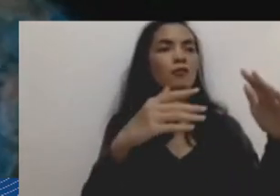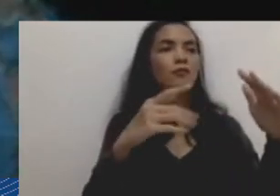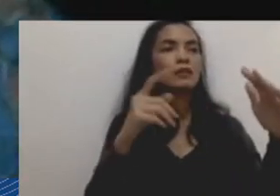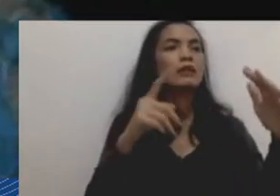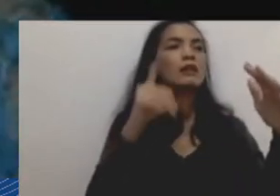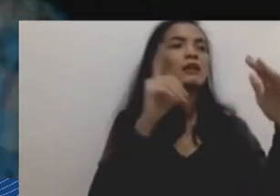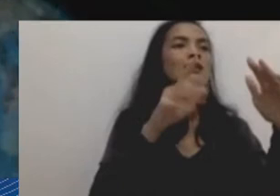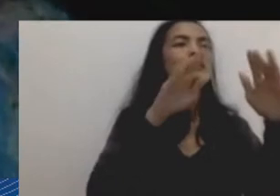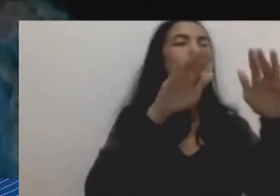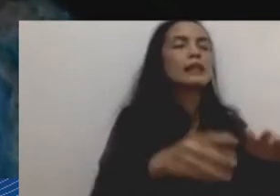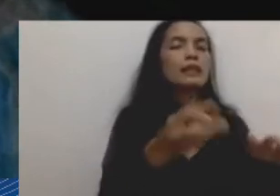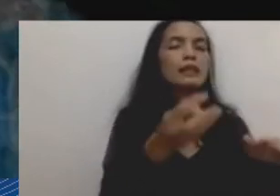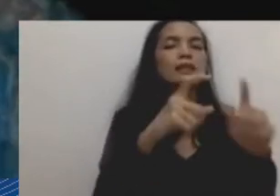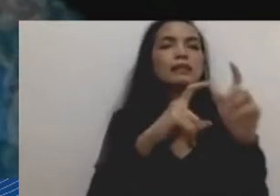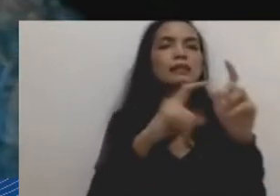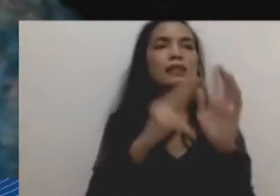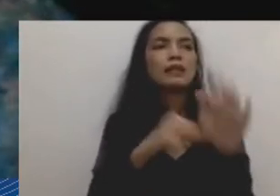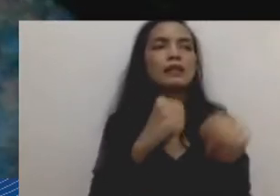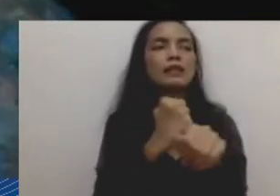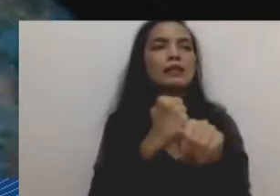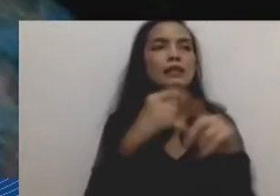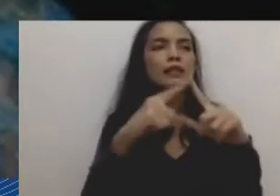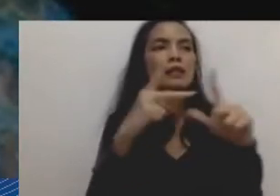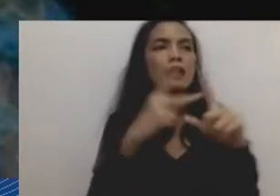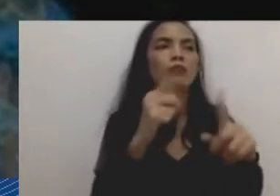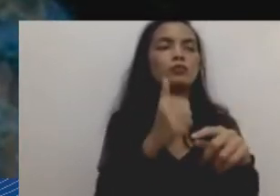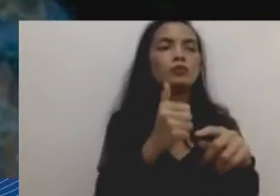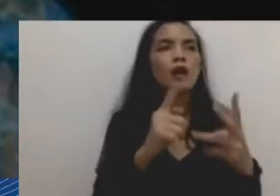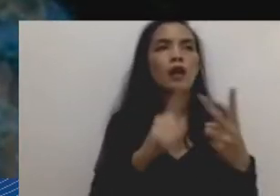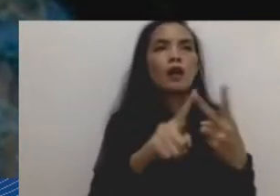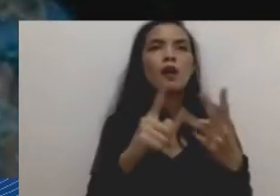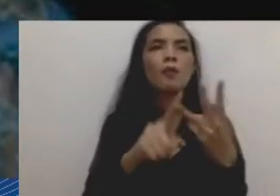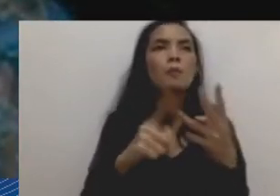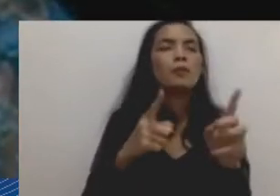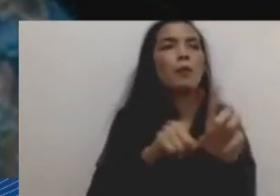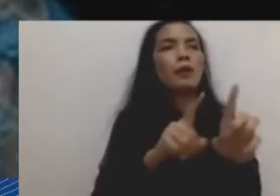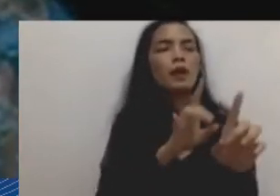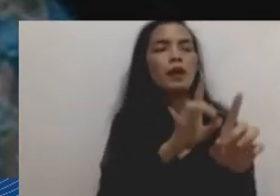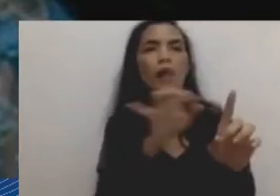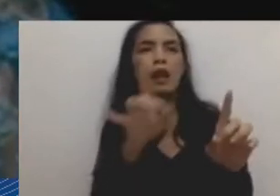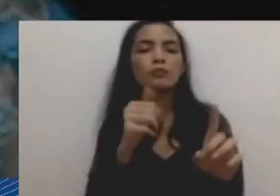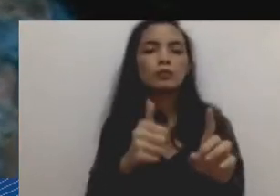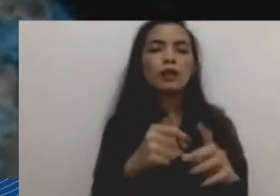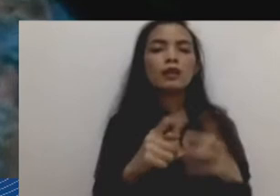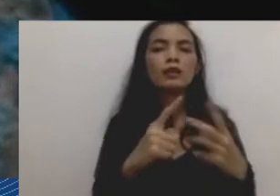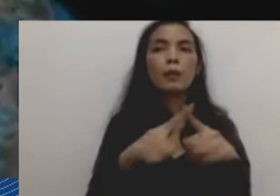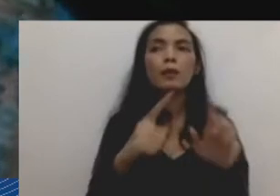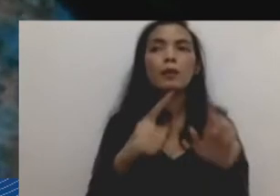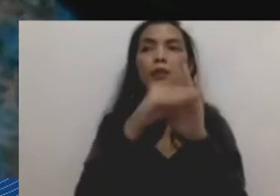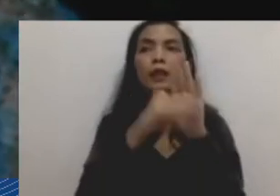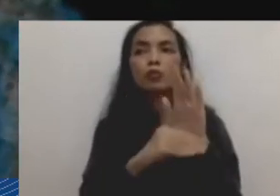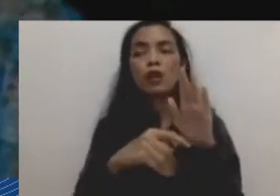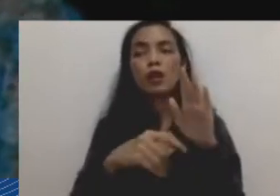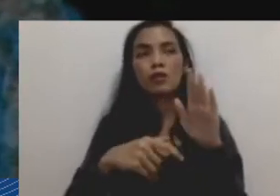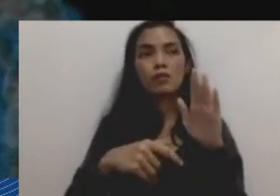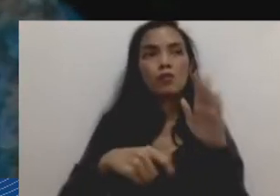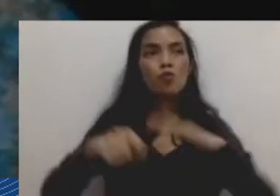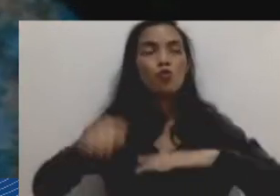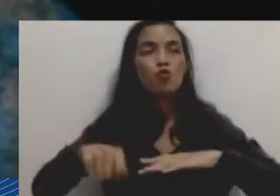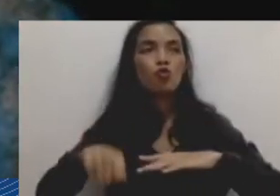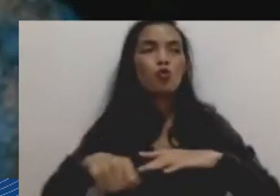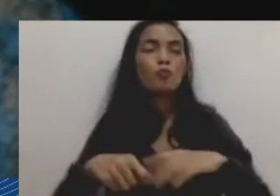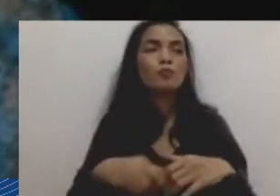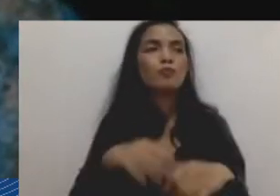We have to disseminate all the law that exist that are existing right now, you know, while waiting for the special